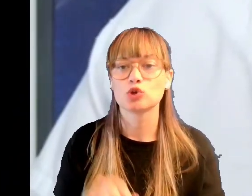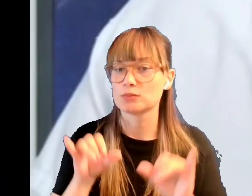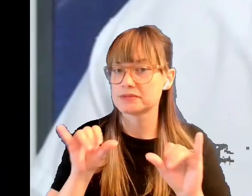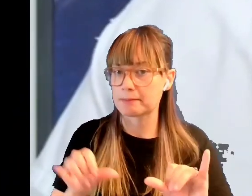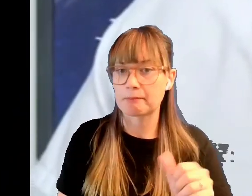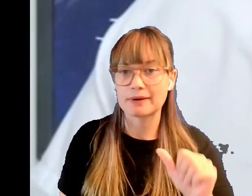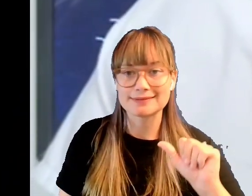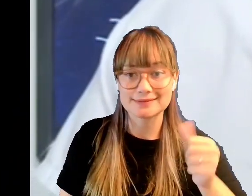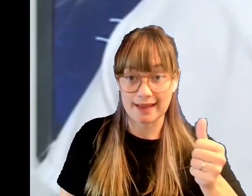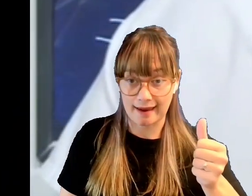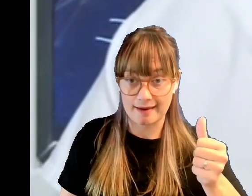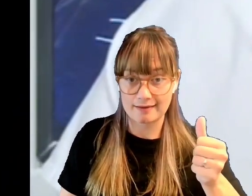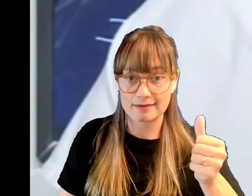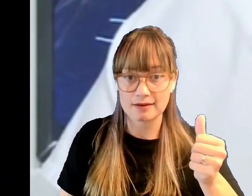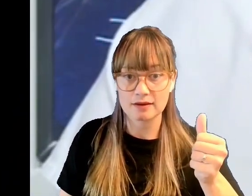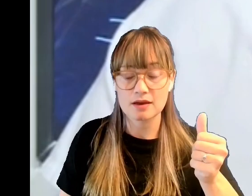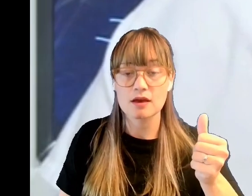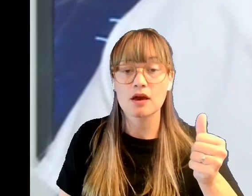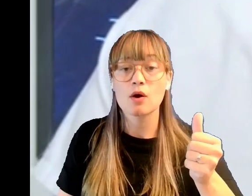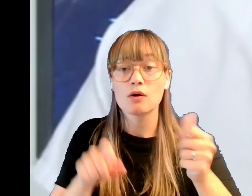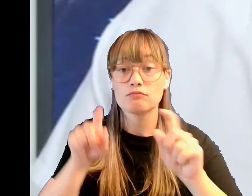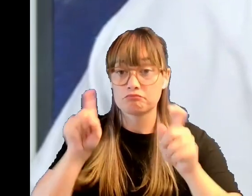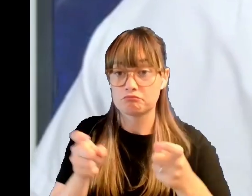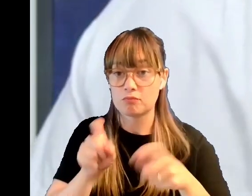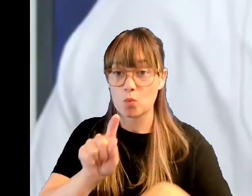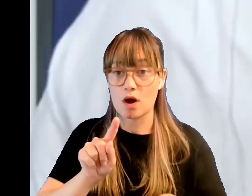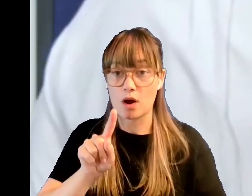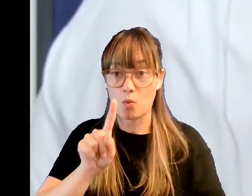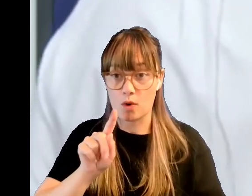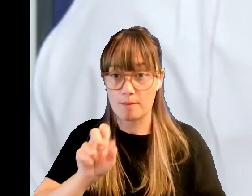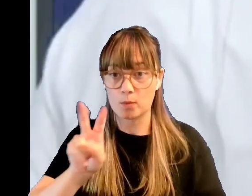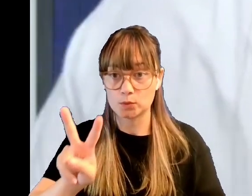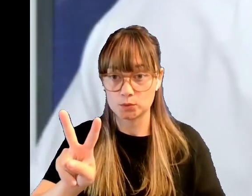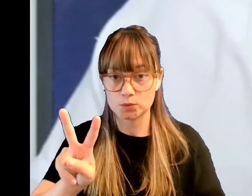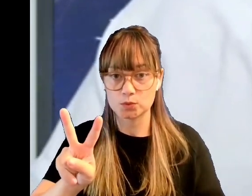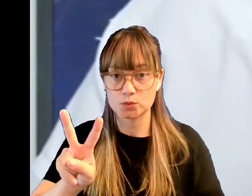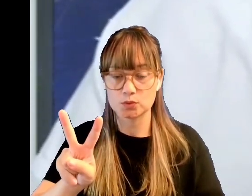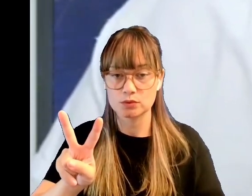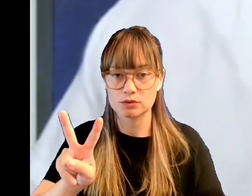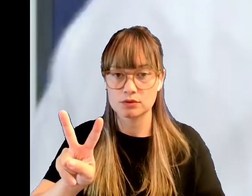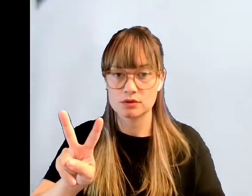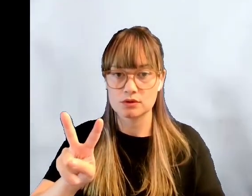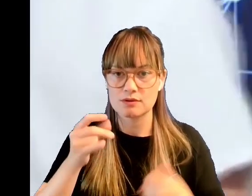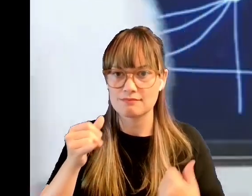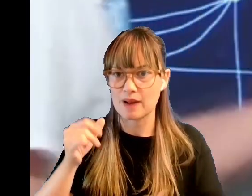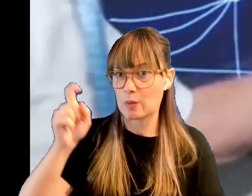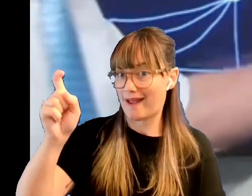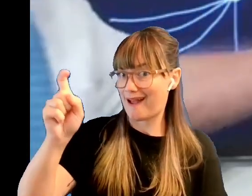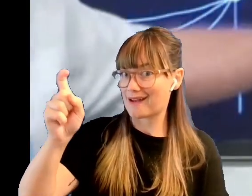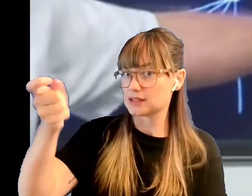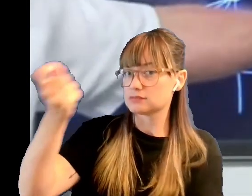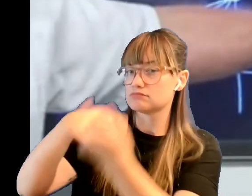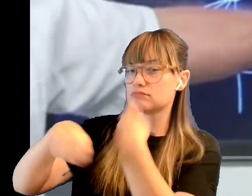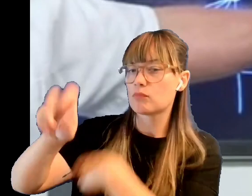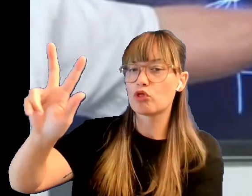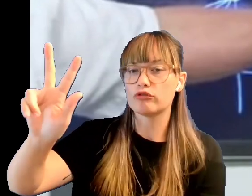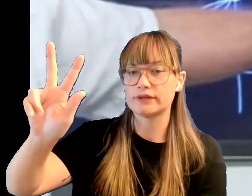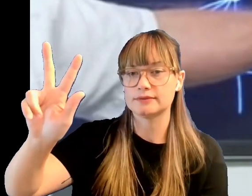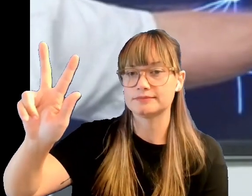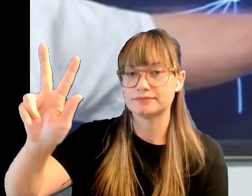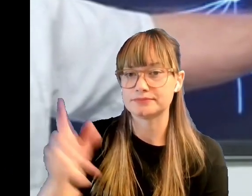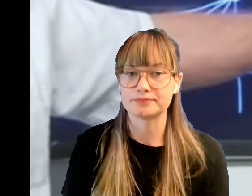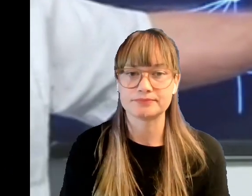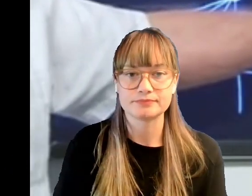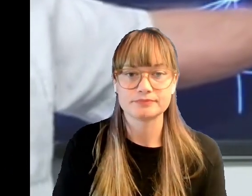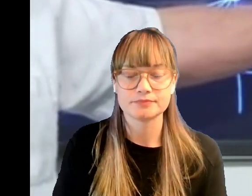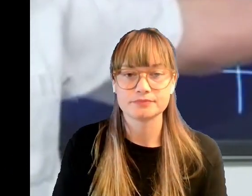10, the 1.2 is going to stay 1.2, but now x is 3 because I'm calculating f